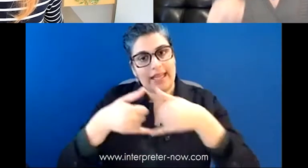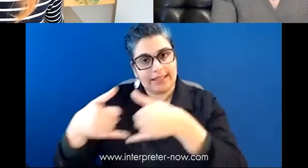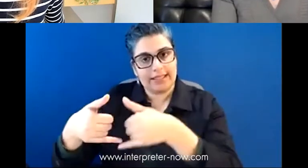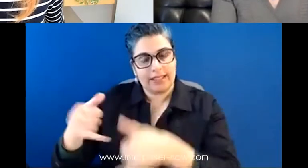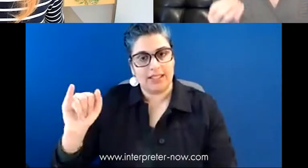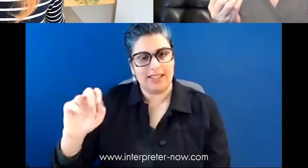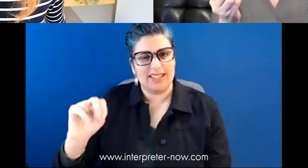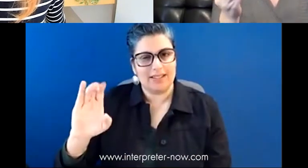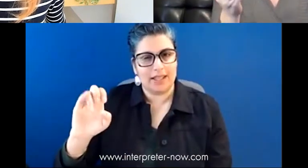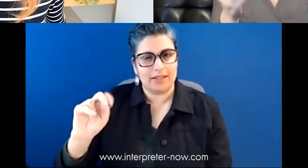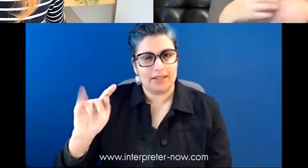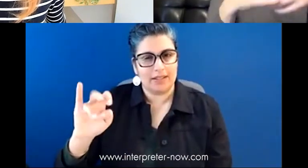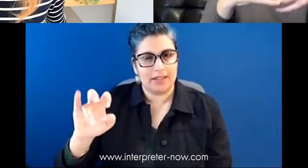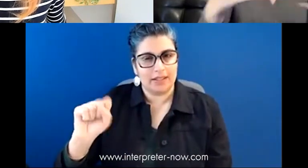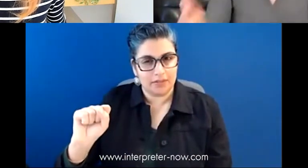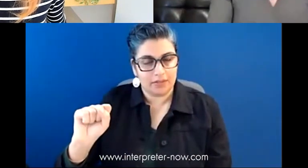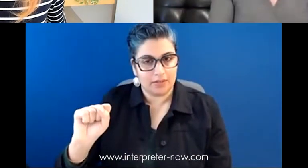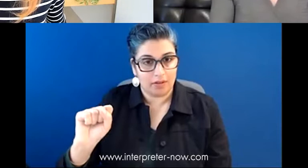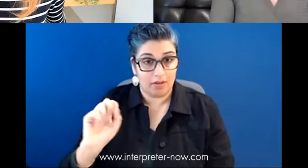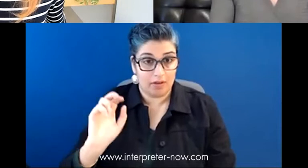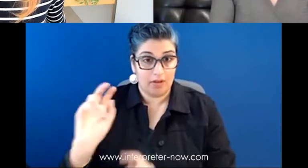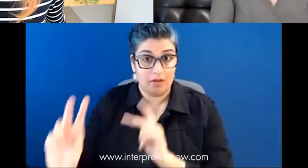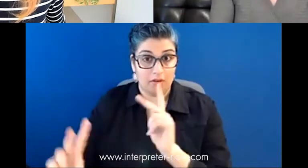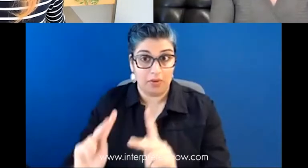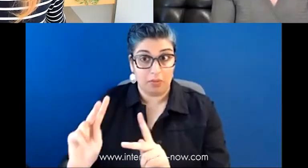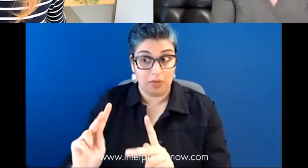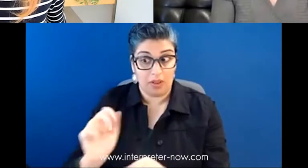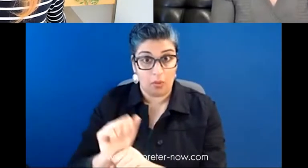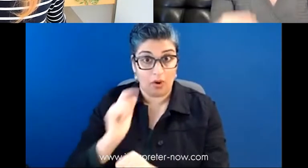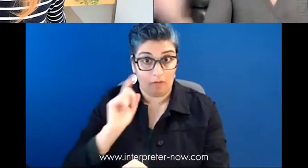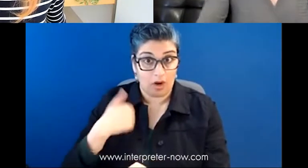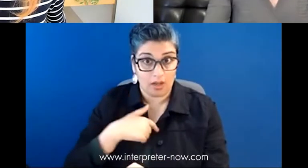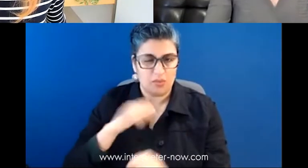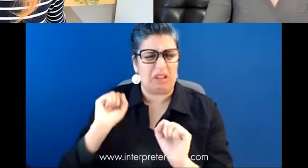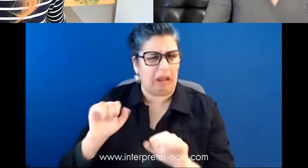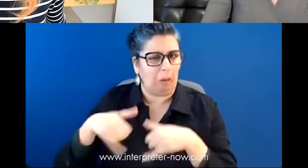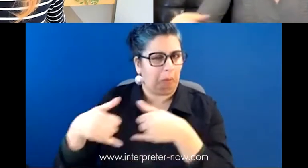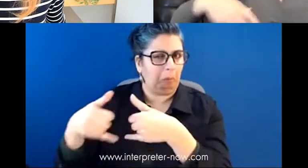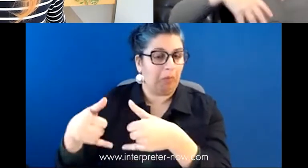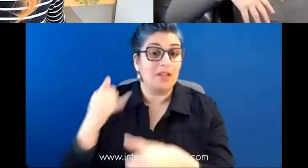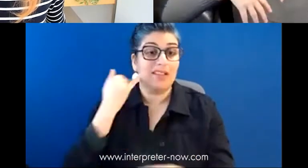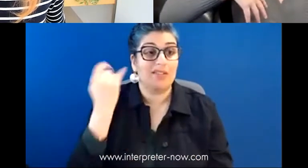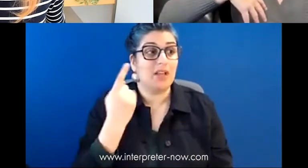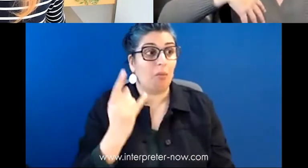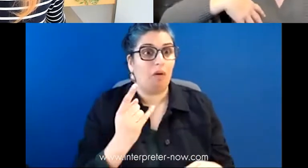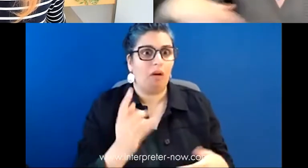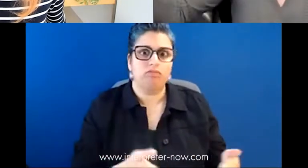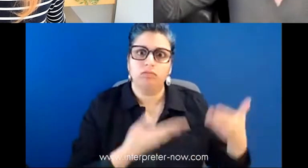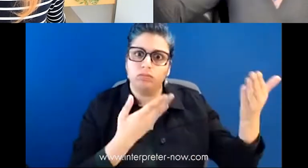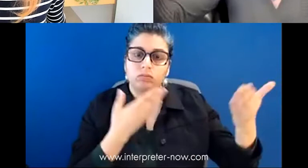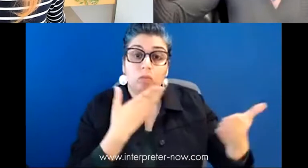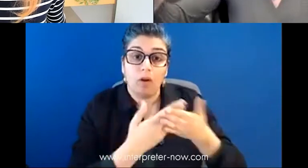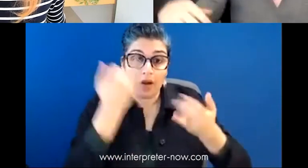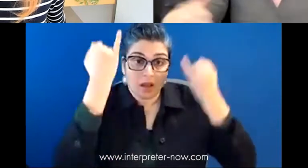of incentives to the people that work for us. For example, if someone comes up with a good idea, we can just give them a